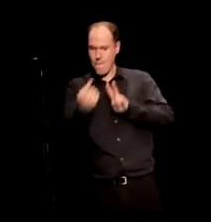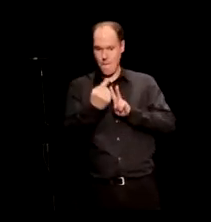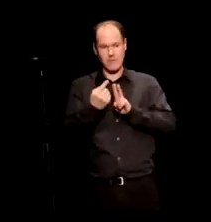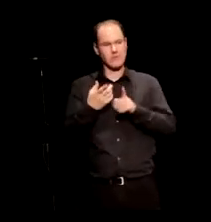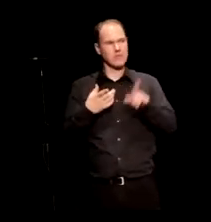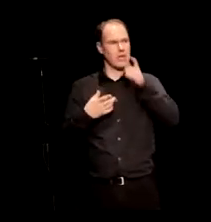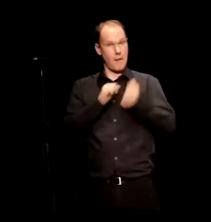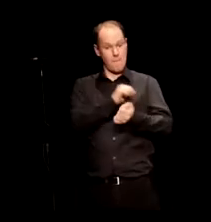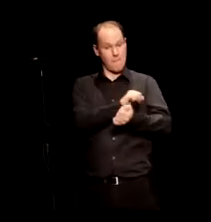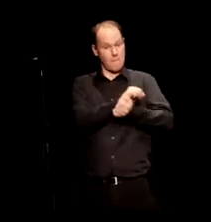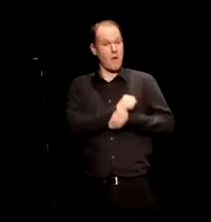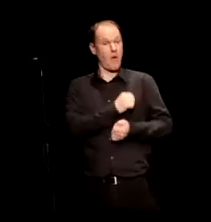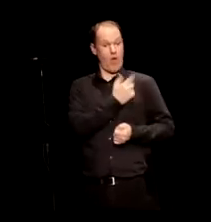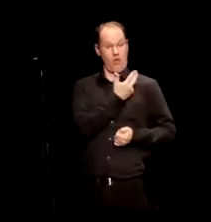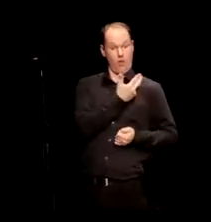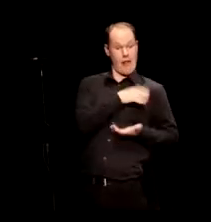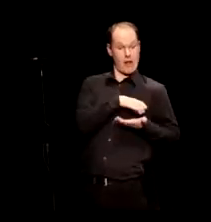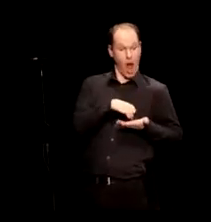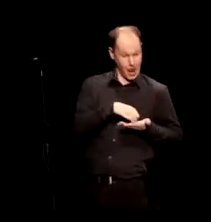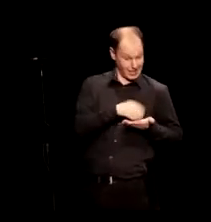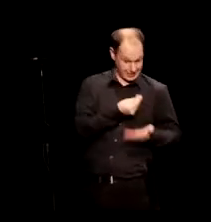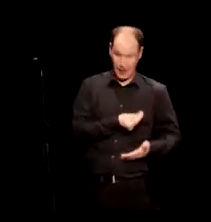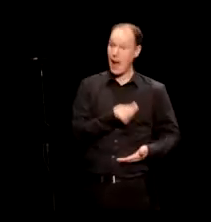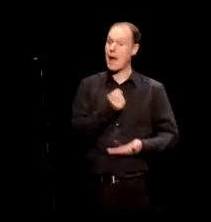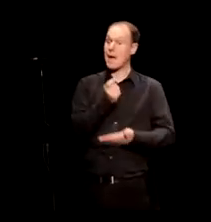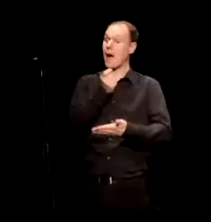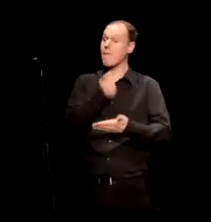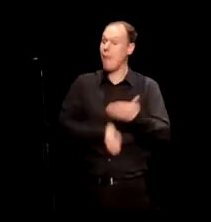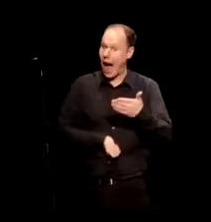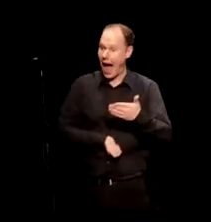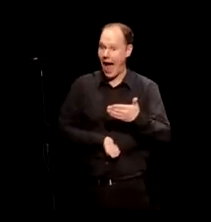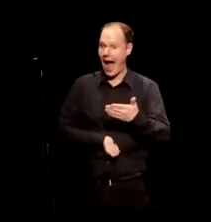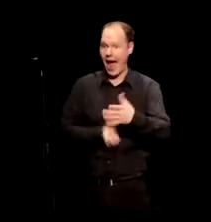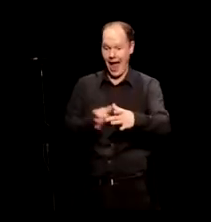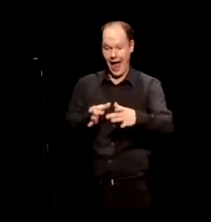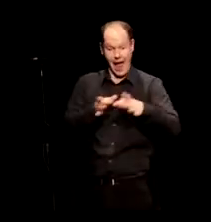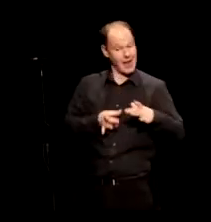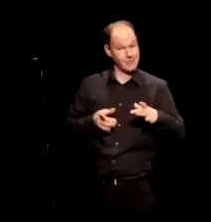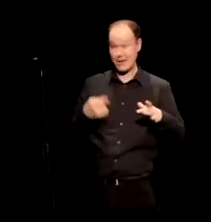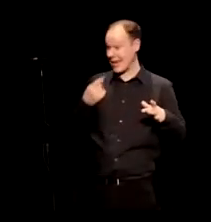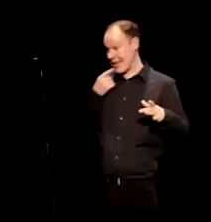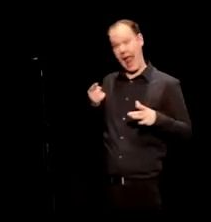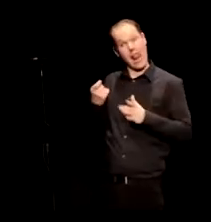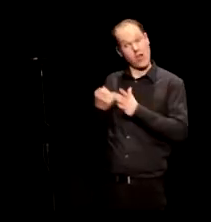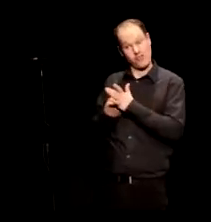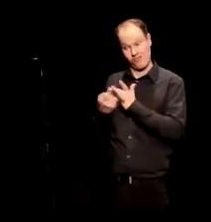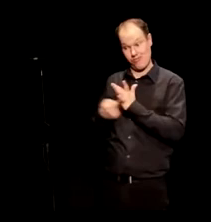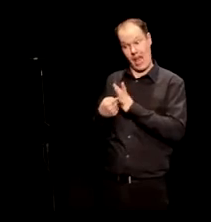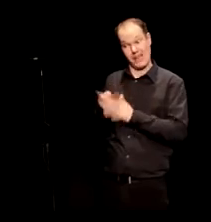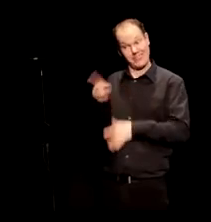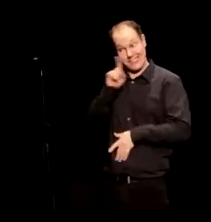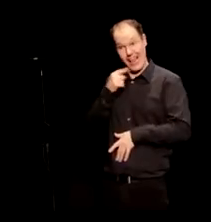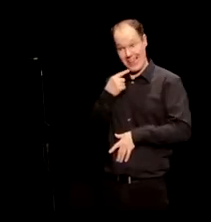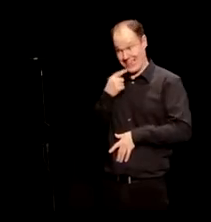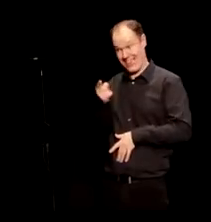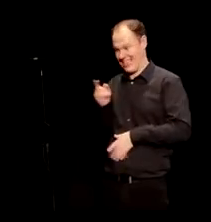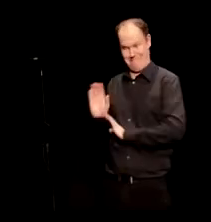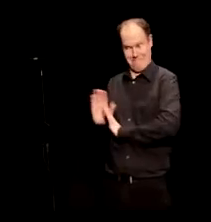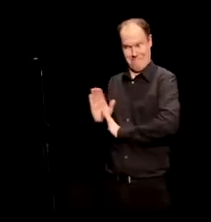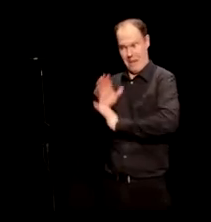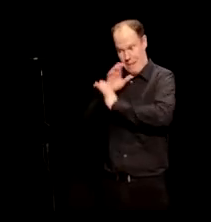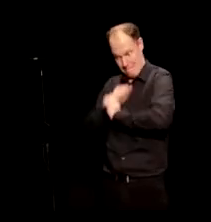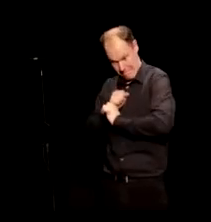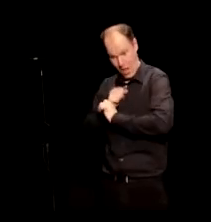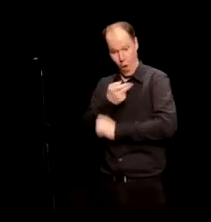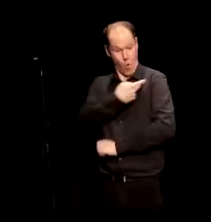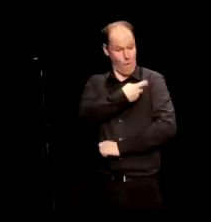borrow $3 from Rita, buy the box. But we won't tell Rita we've got it. Then we'll go down to Gatorville, Florida for a